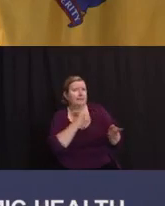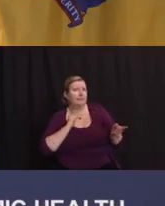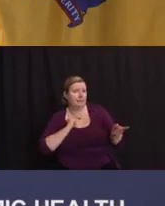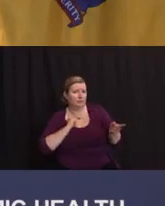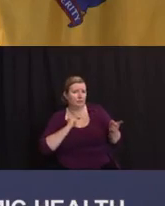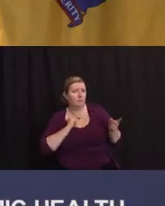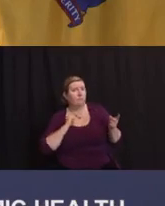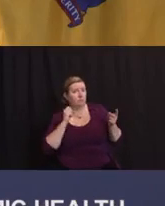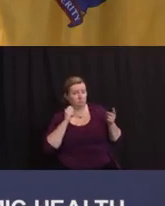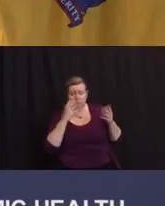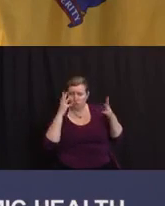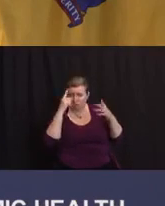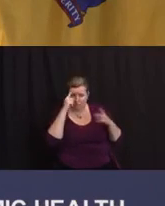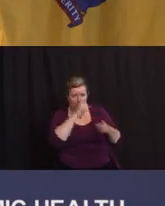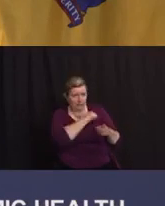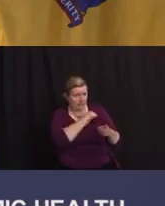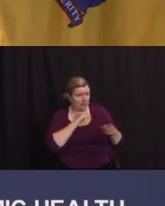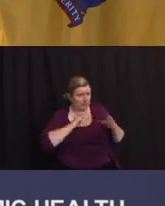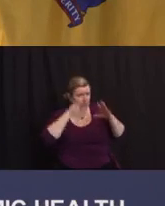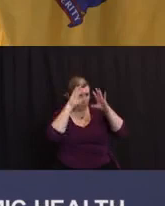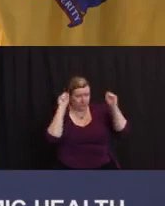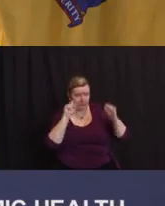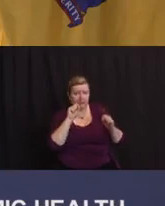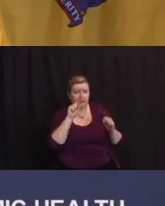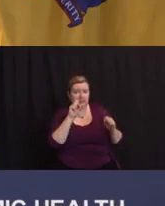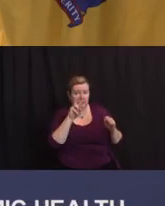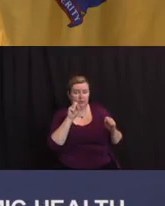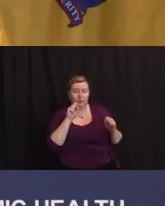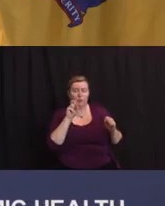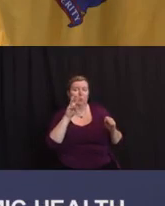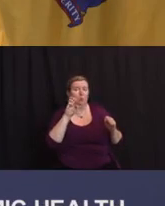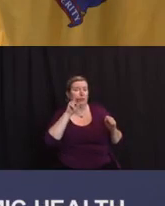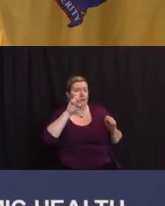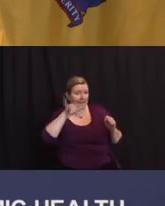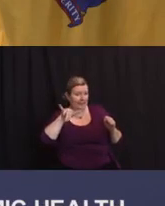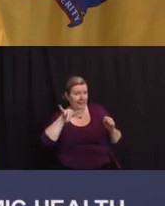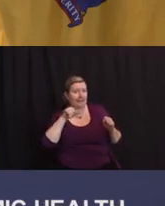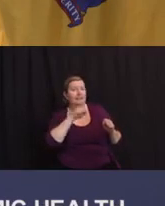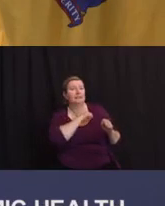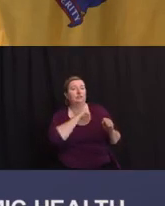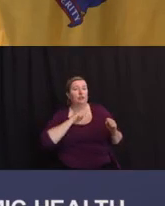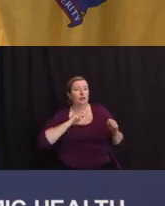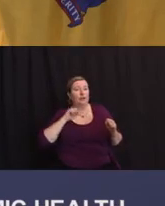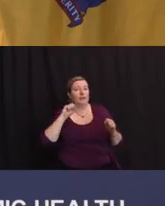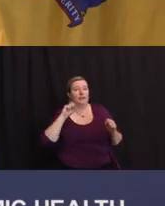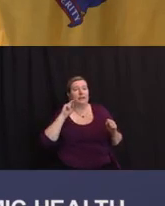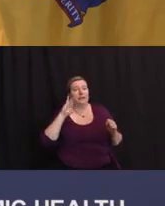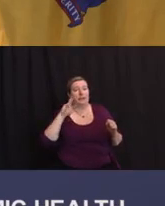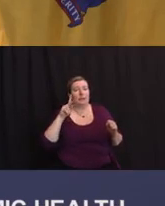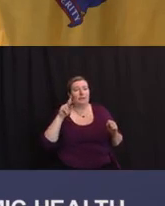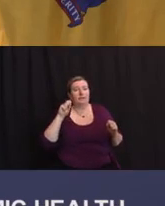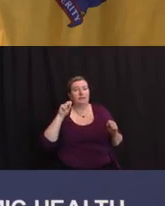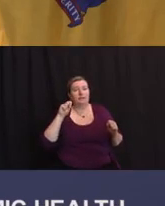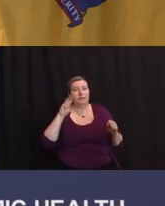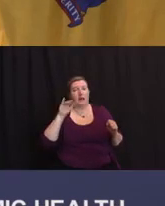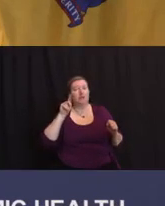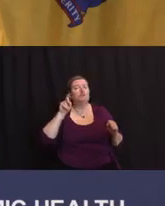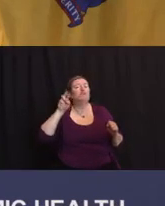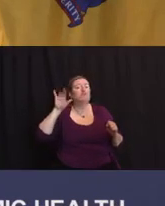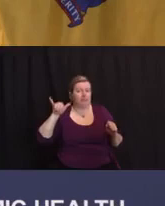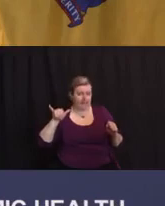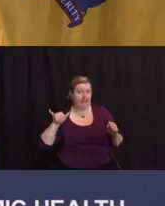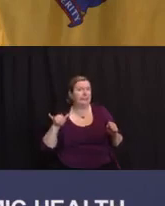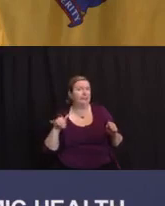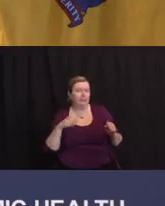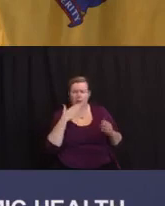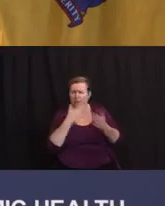Steve Sweeney, and the Judiciary Chair, Senator Nick Scuteri in particular, a shout out and thank them for